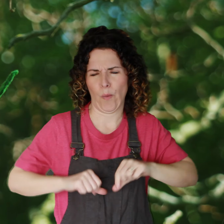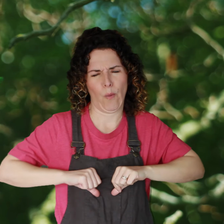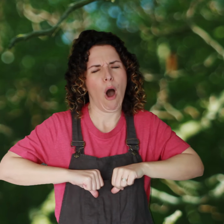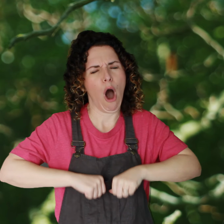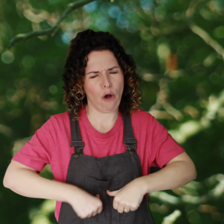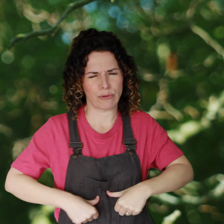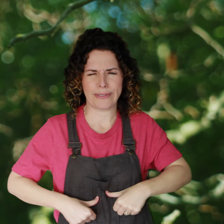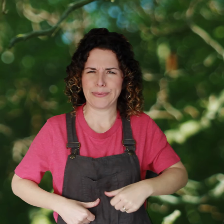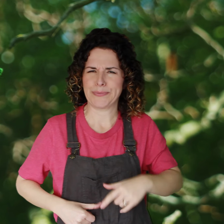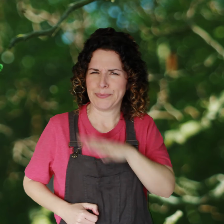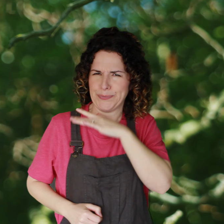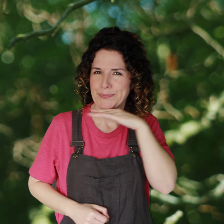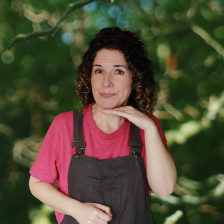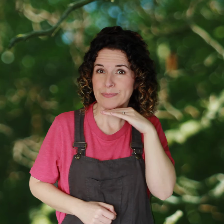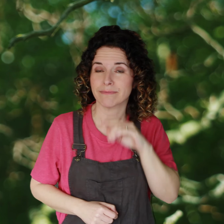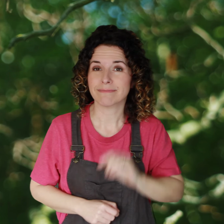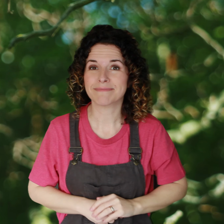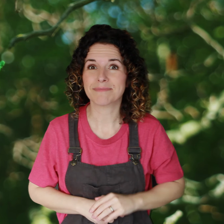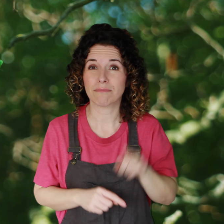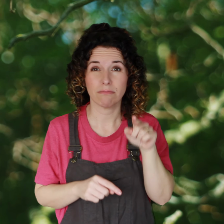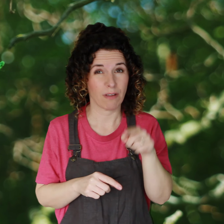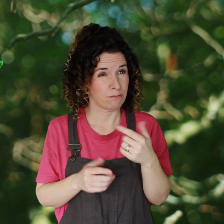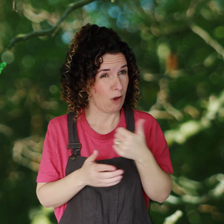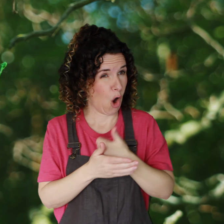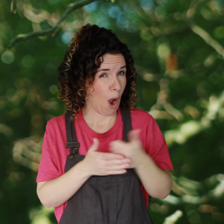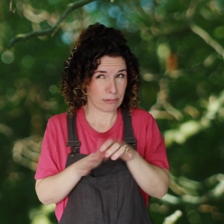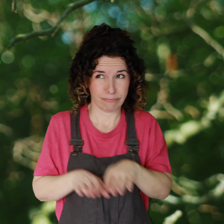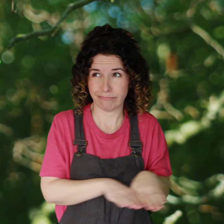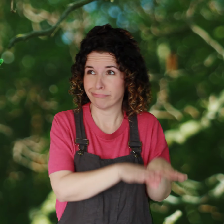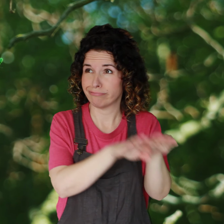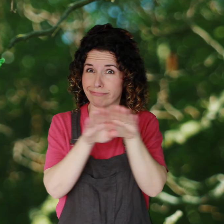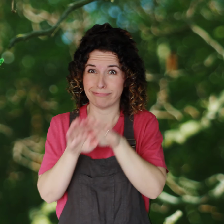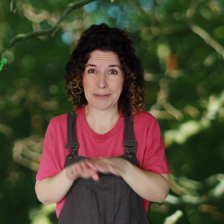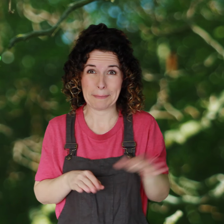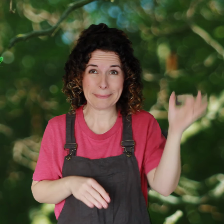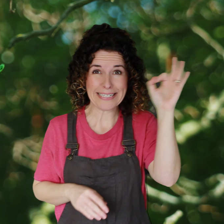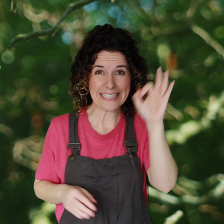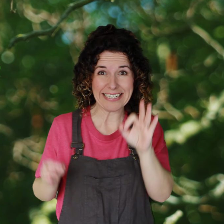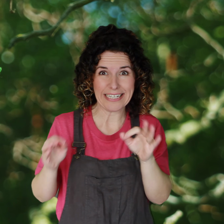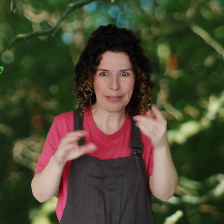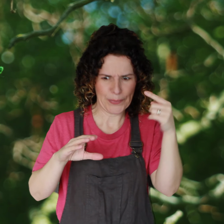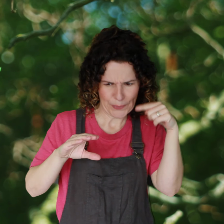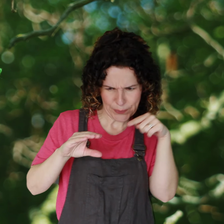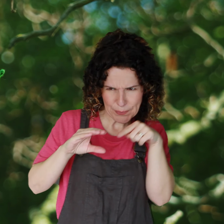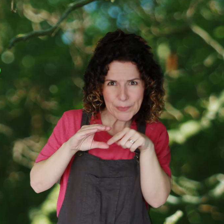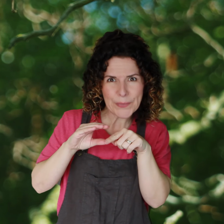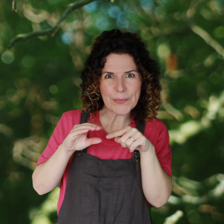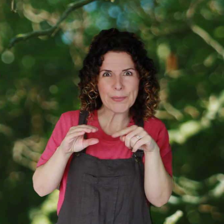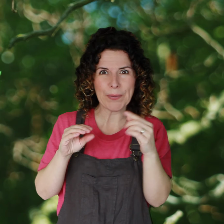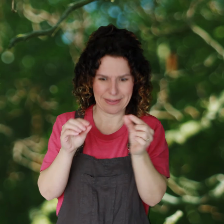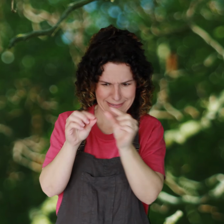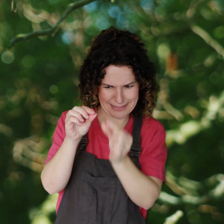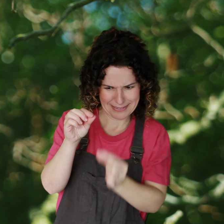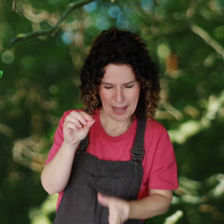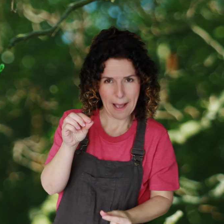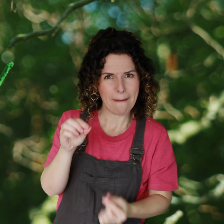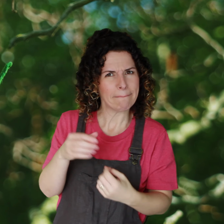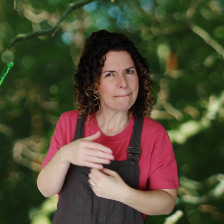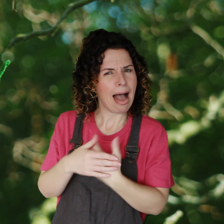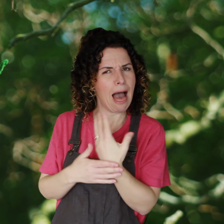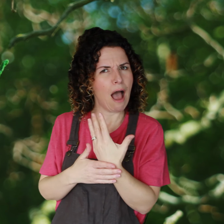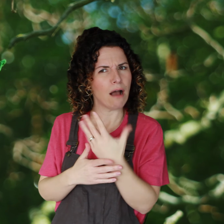A small common bee nestled in hollow plant stems. But how can we identify